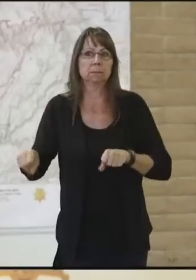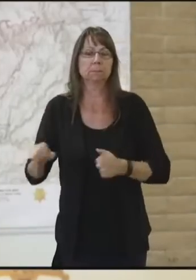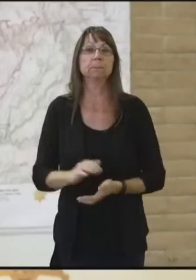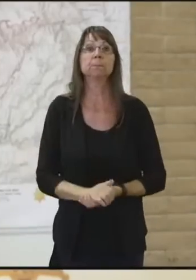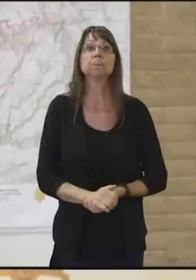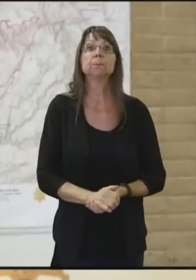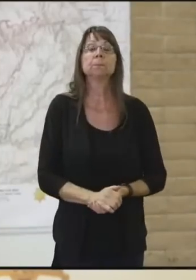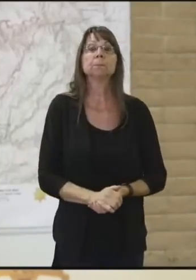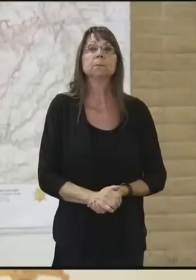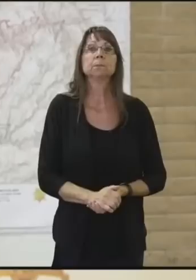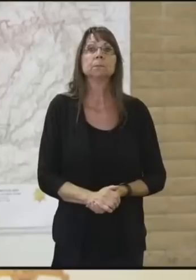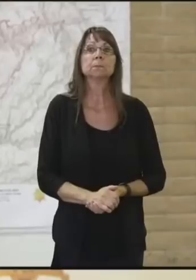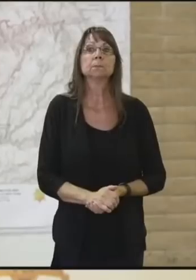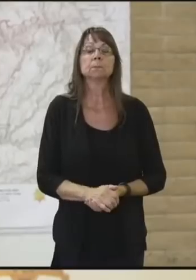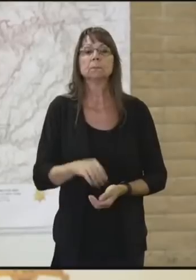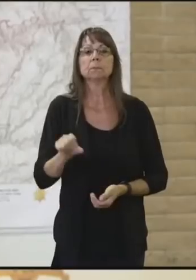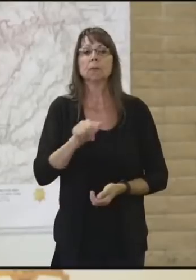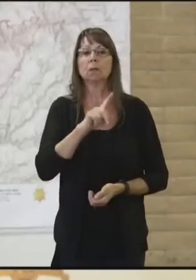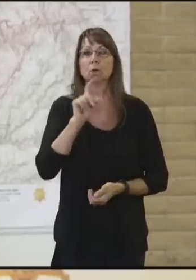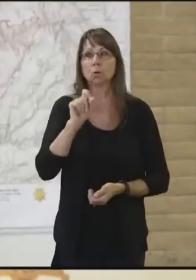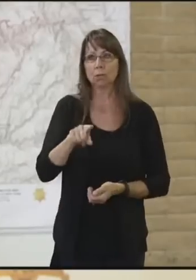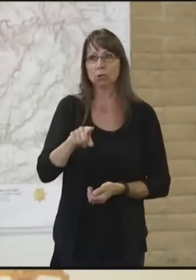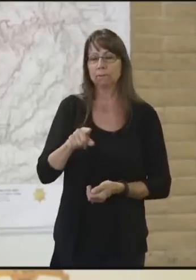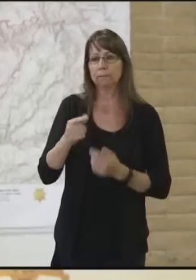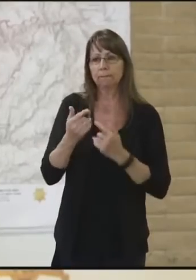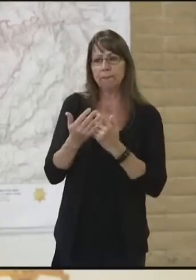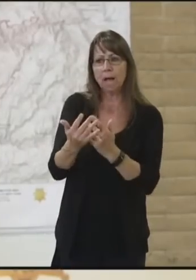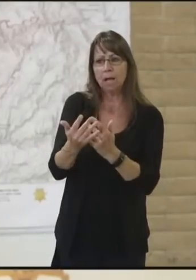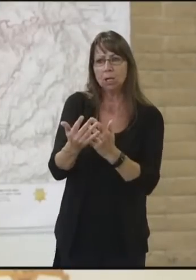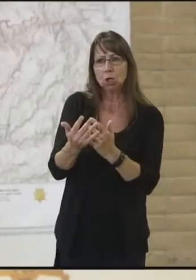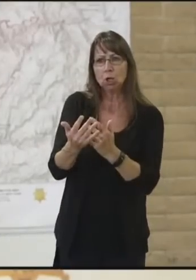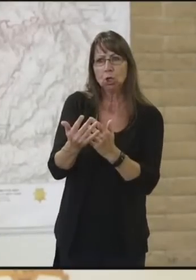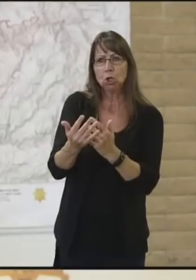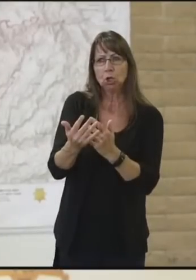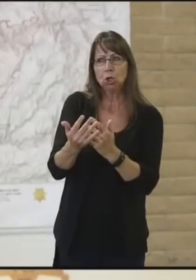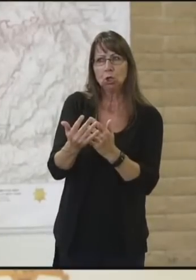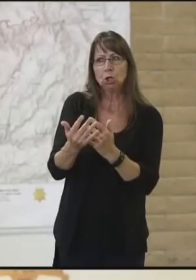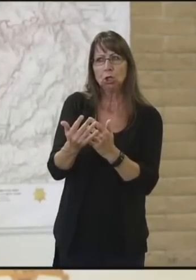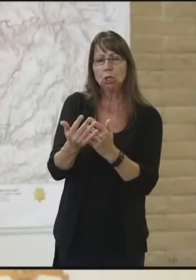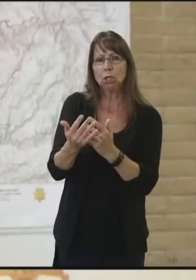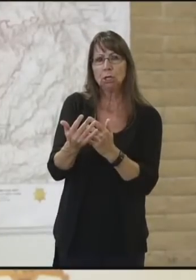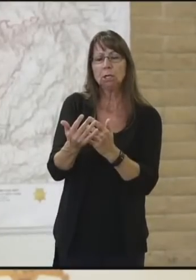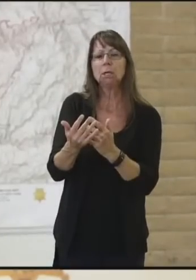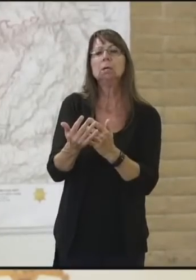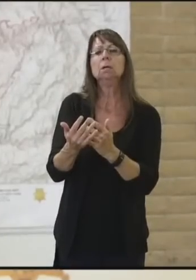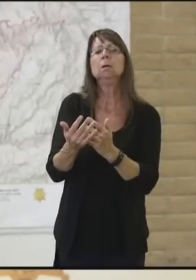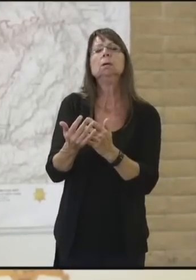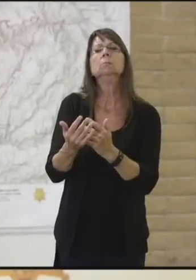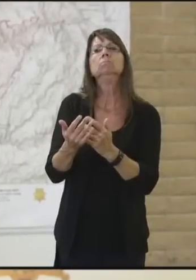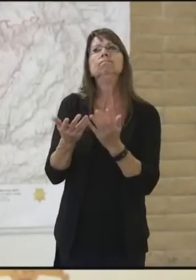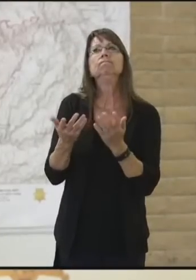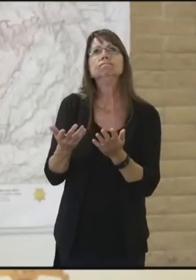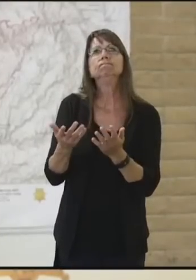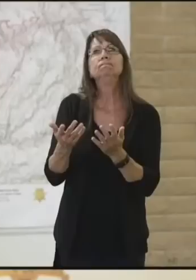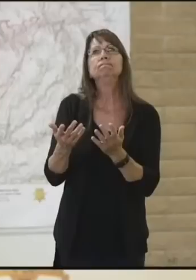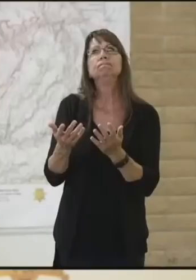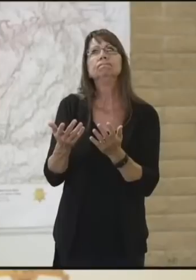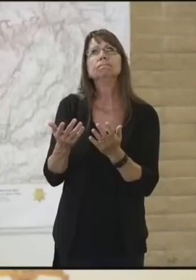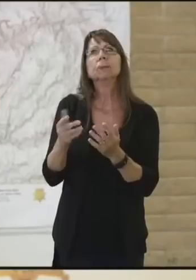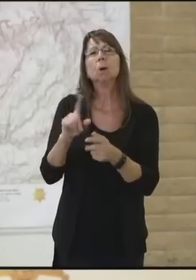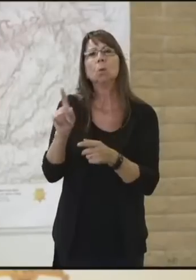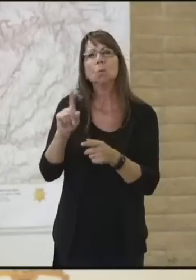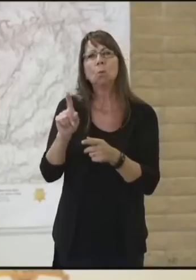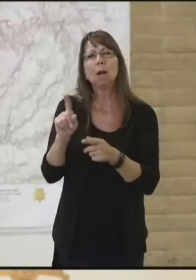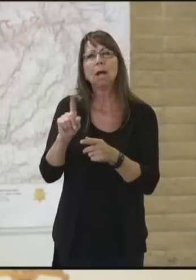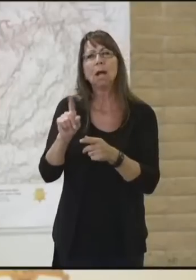Another question about where the fire is in reference to the communities that are west of the Feather River